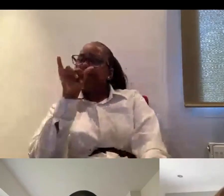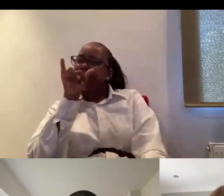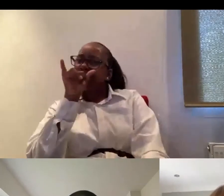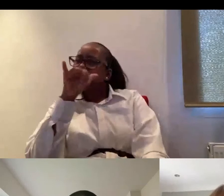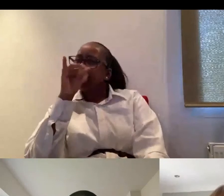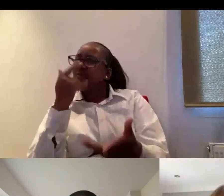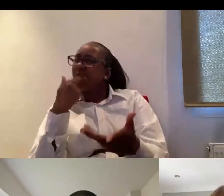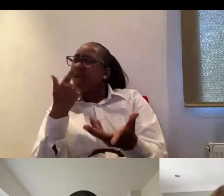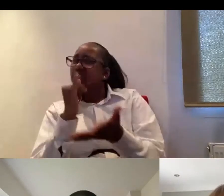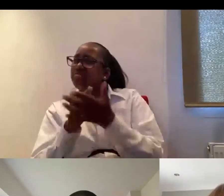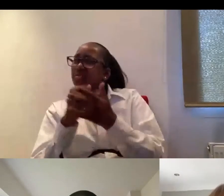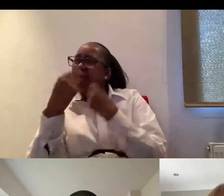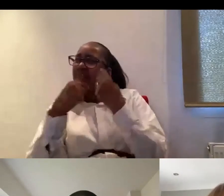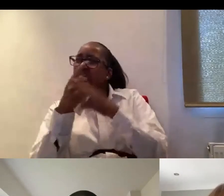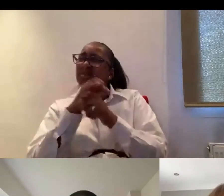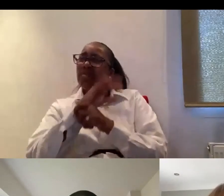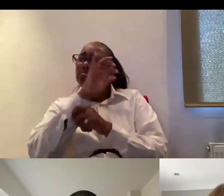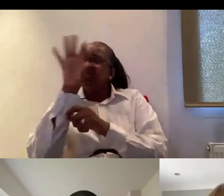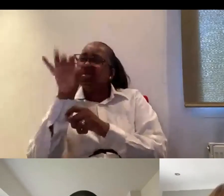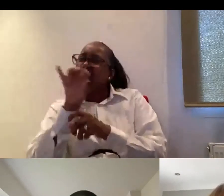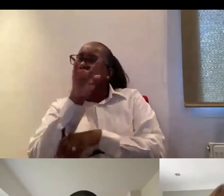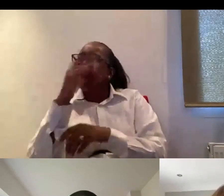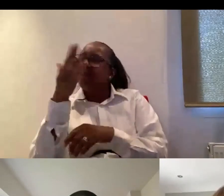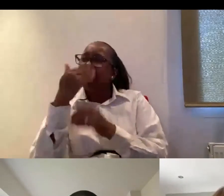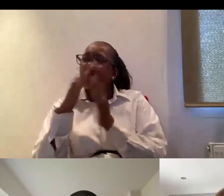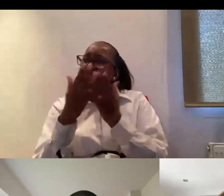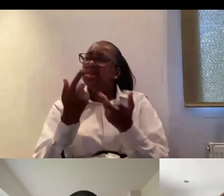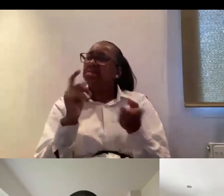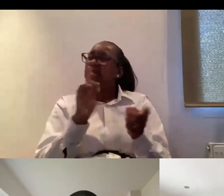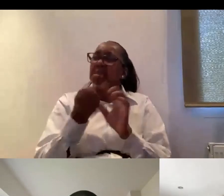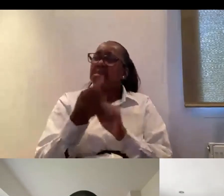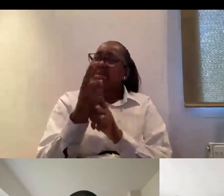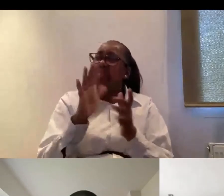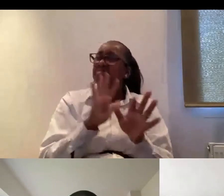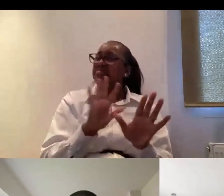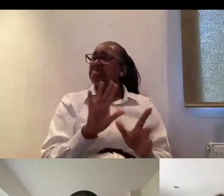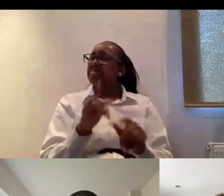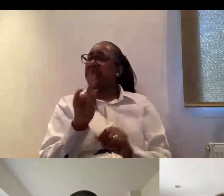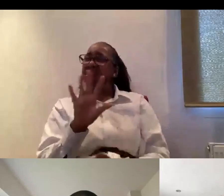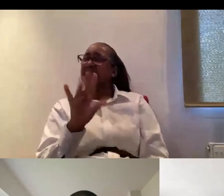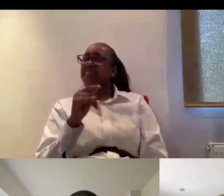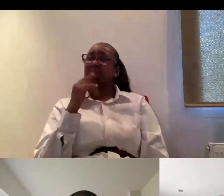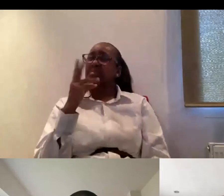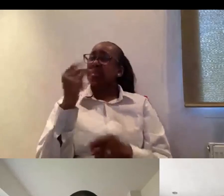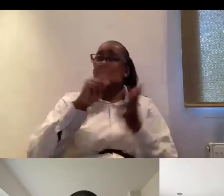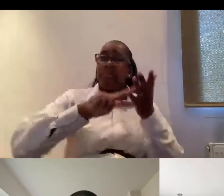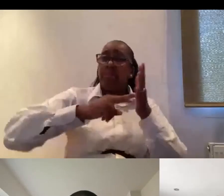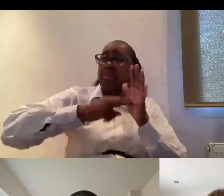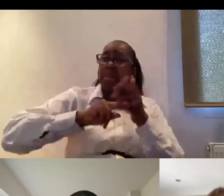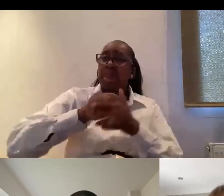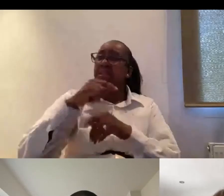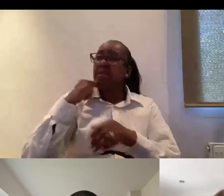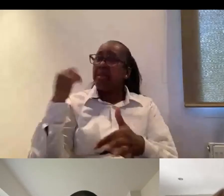being circulated on social media, but by anybody really. Some of these organisations are